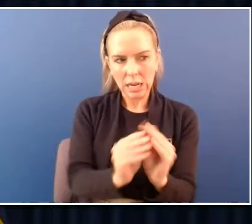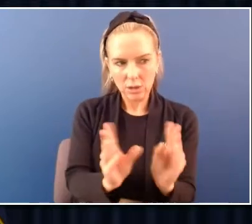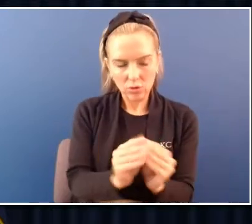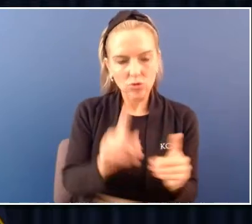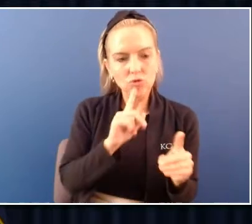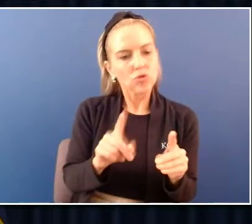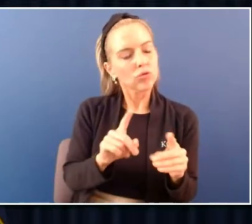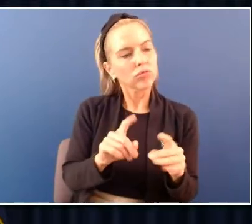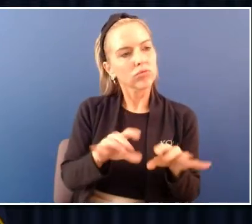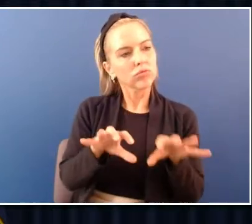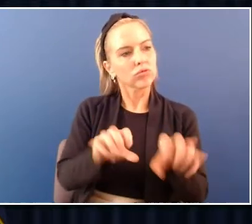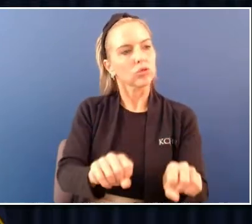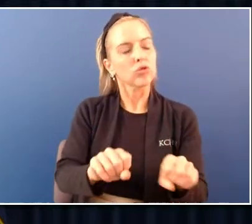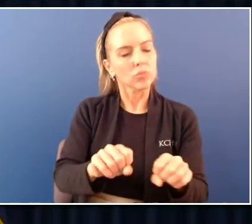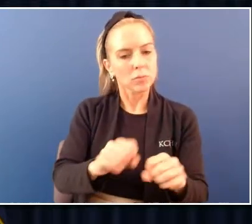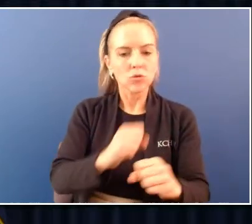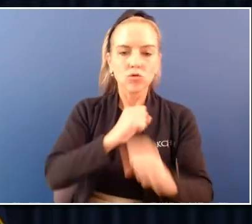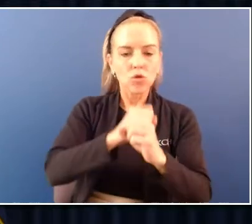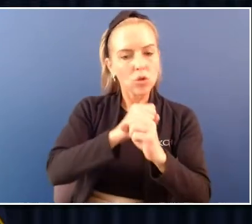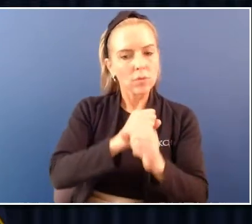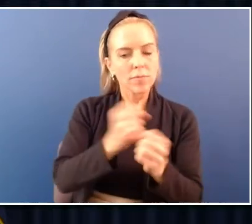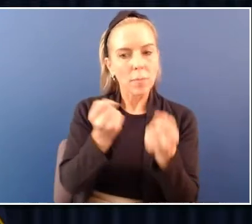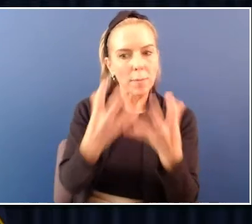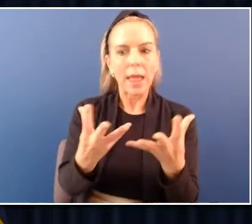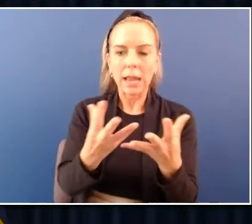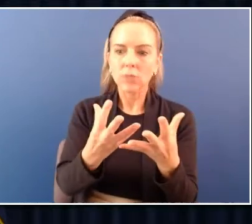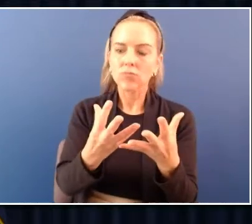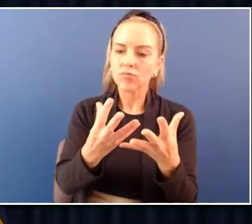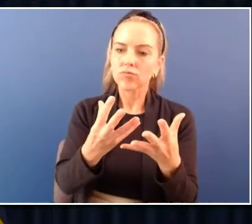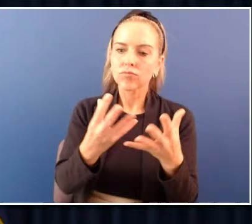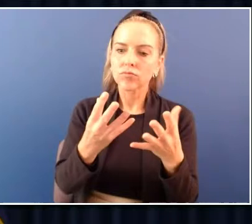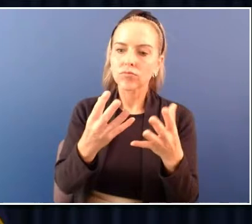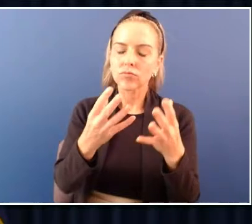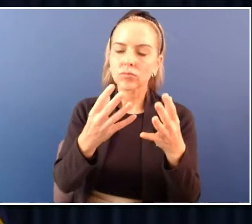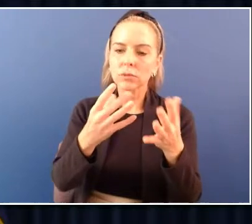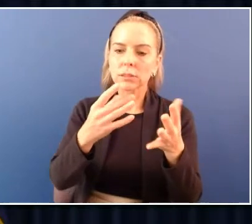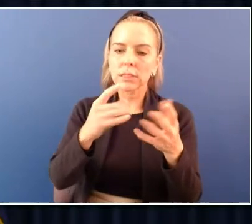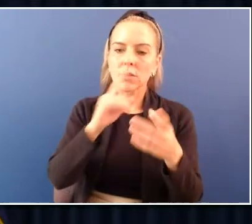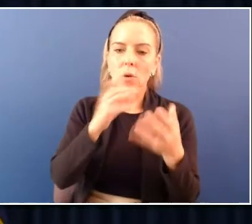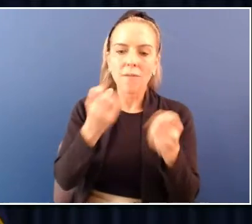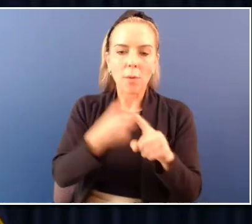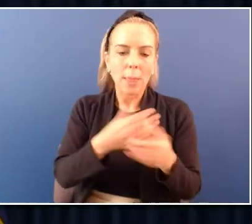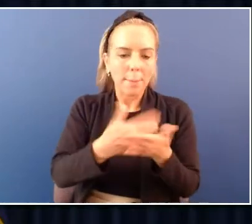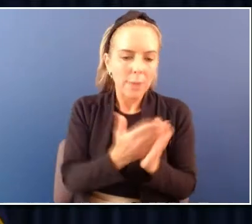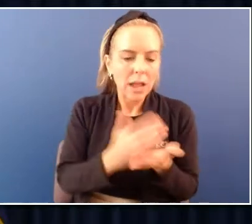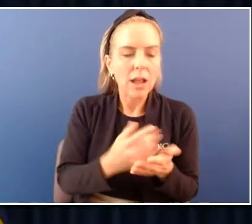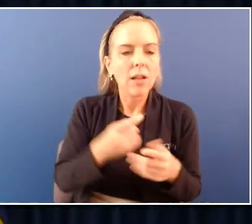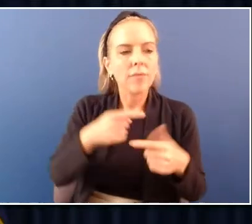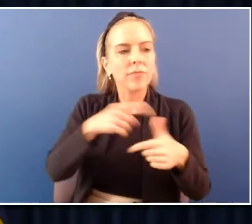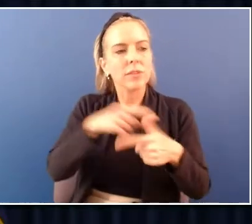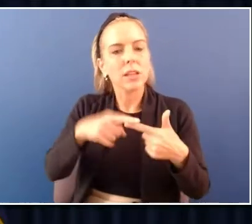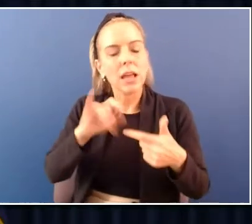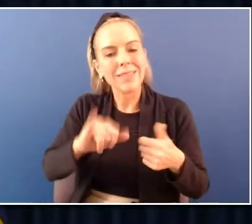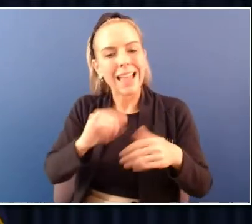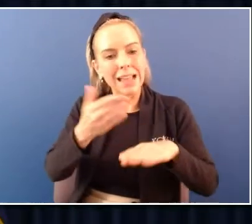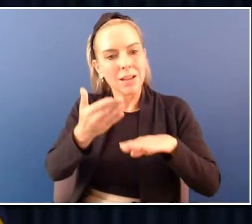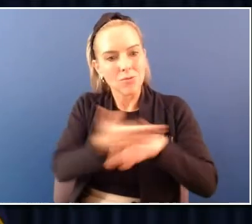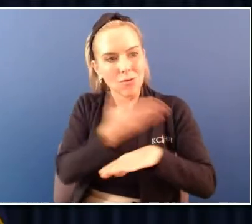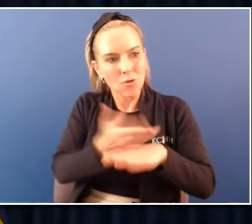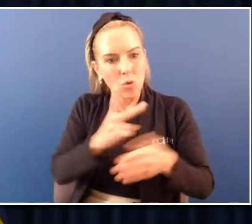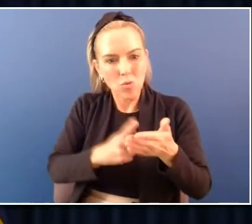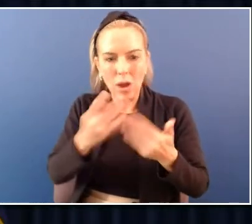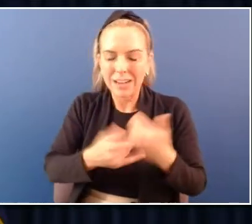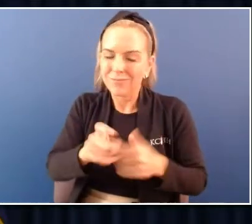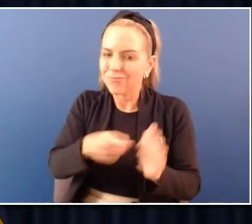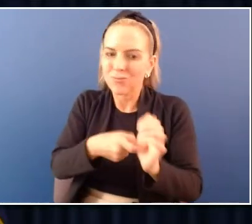a lot of good things in that budget, from a significant number of infrastructure projects that needed to be done,